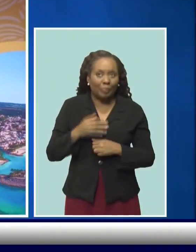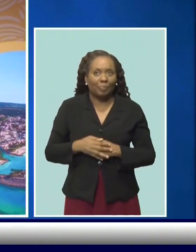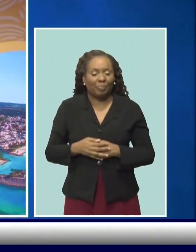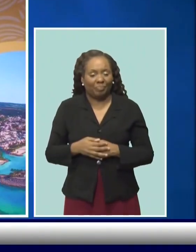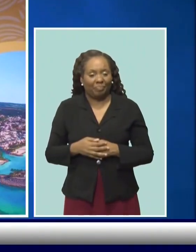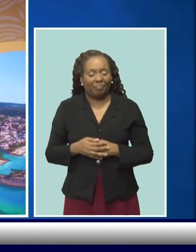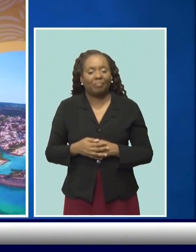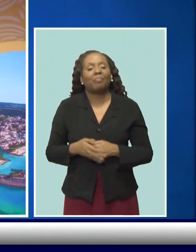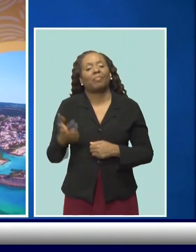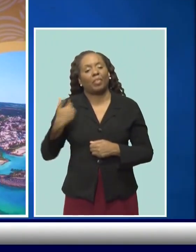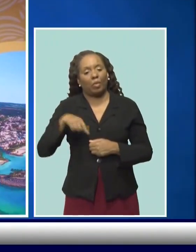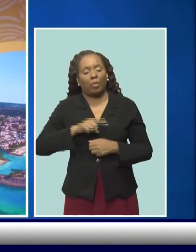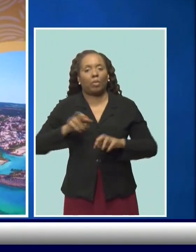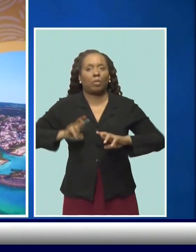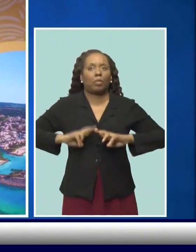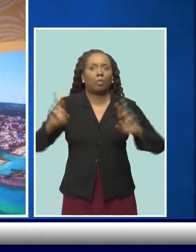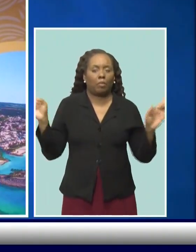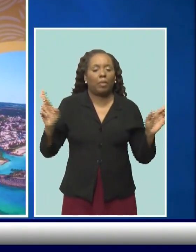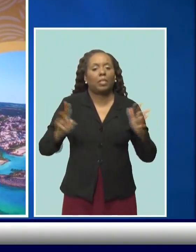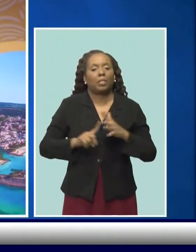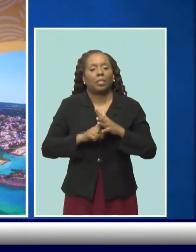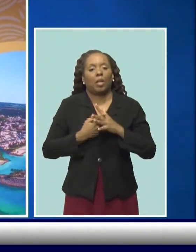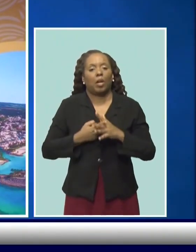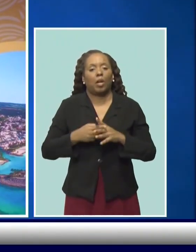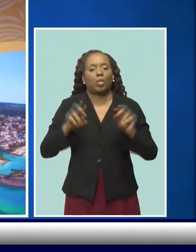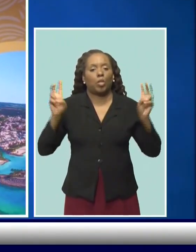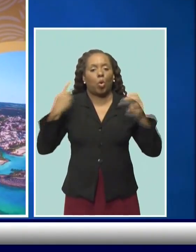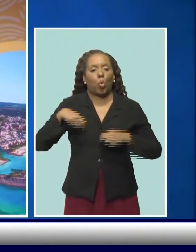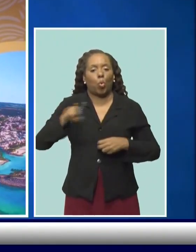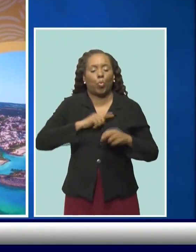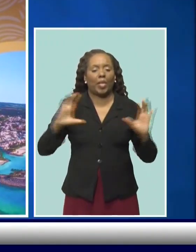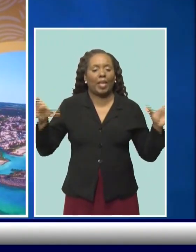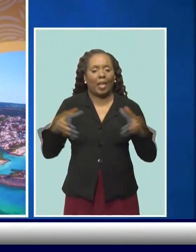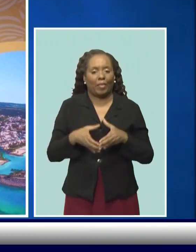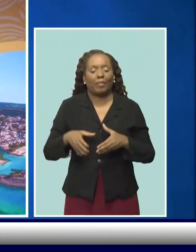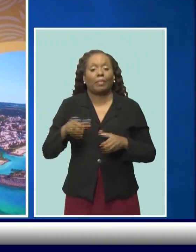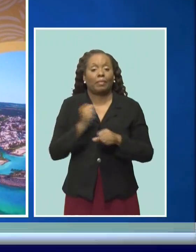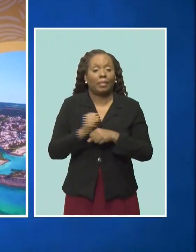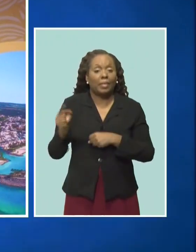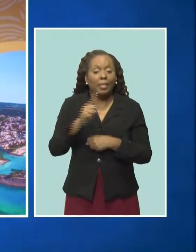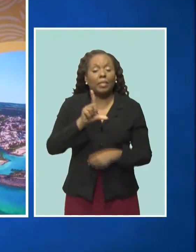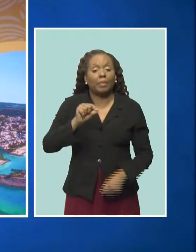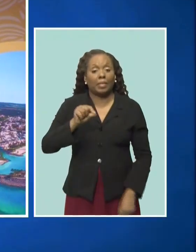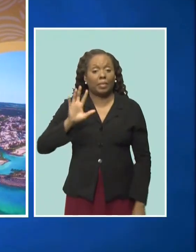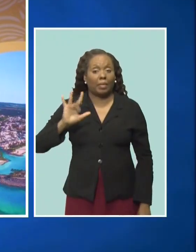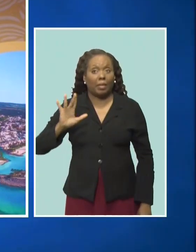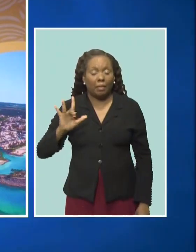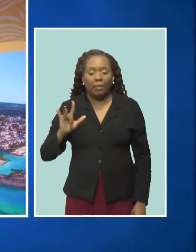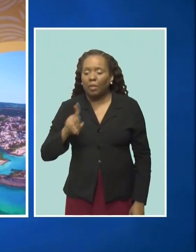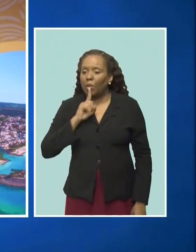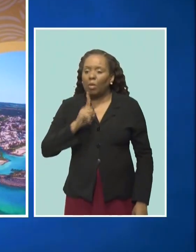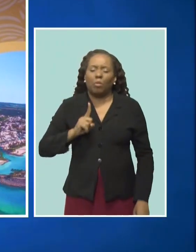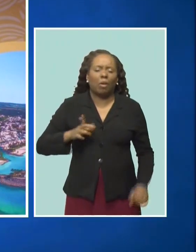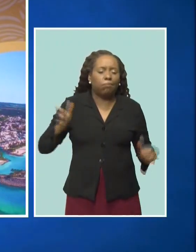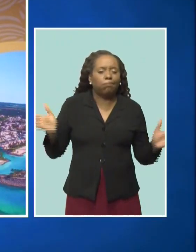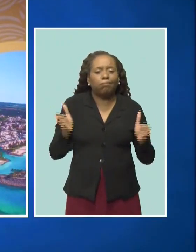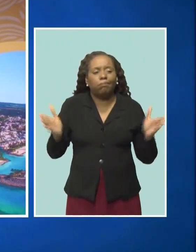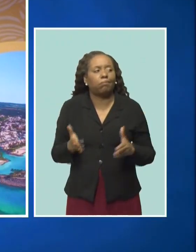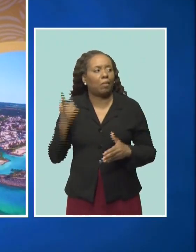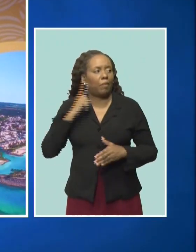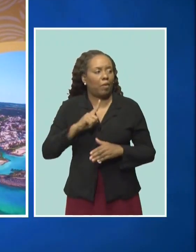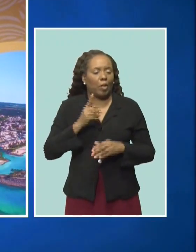Gathering initiative in 2025, an even greater promotional push is planned for the Barbados Food and